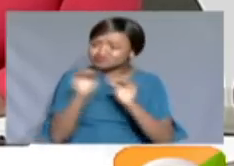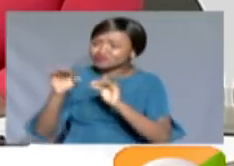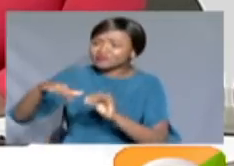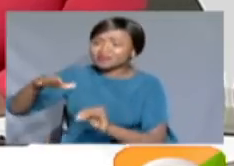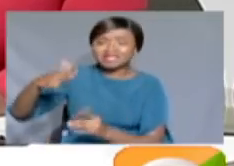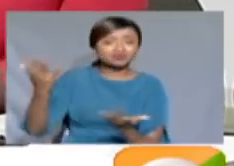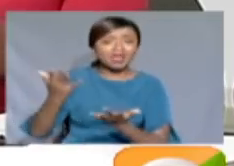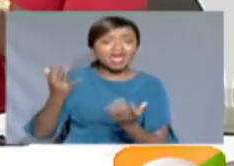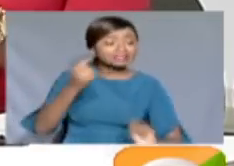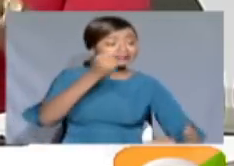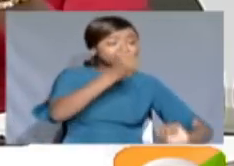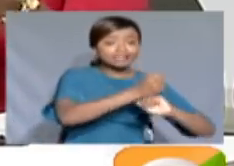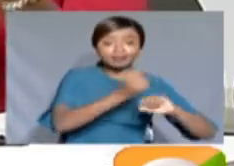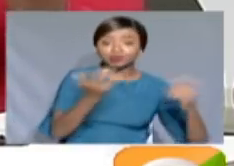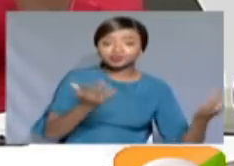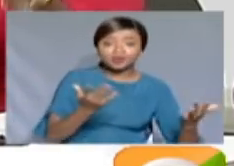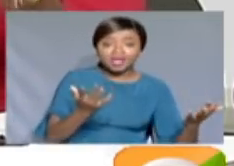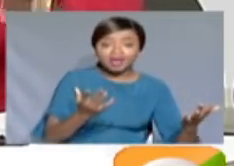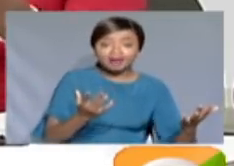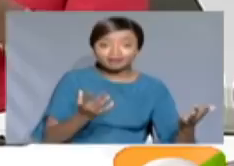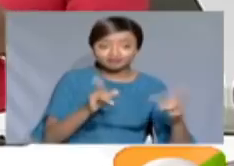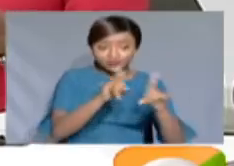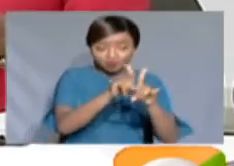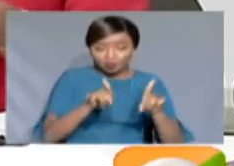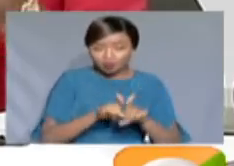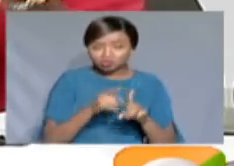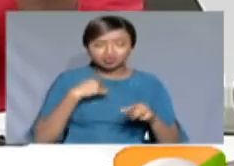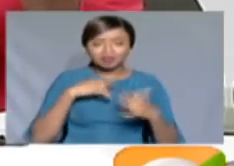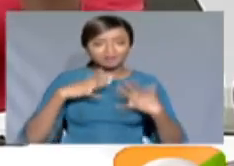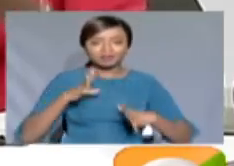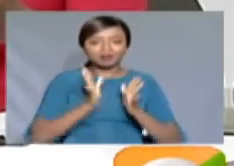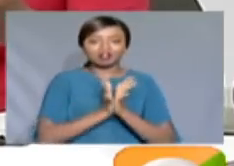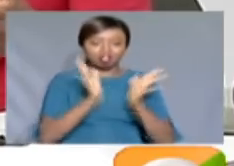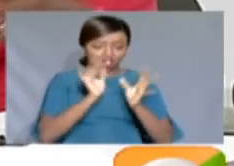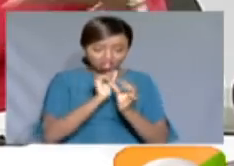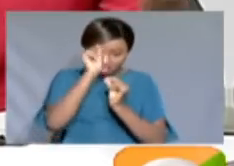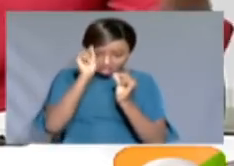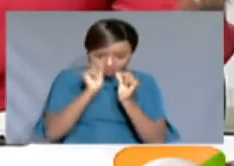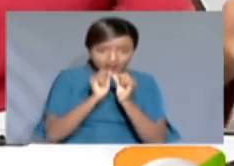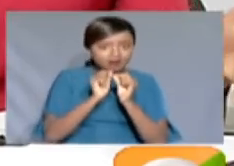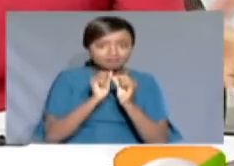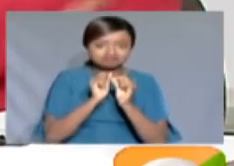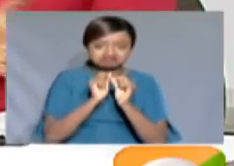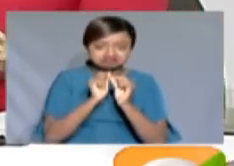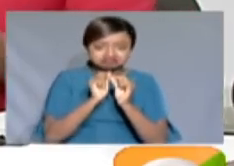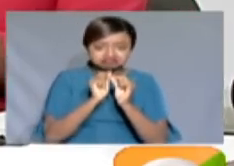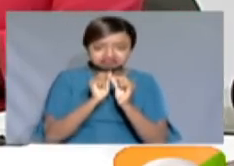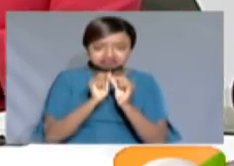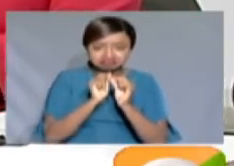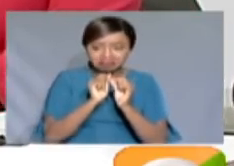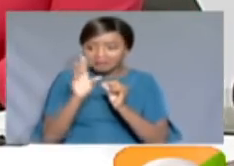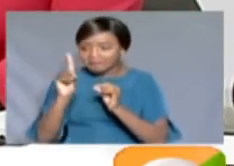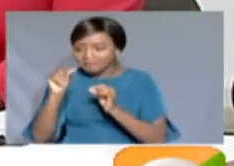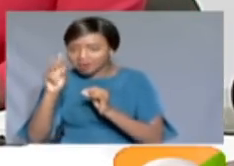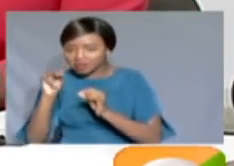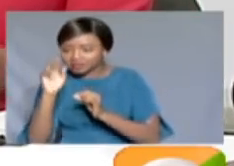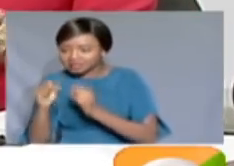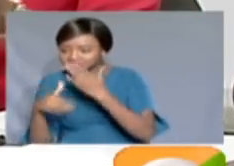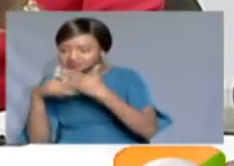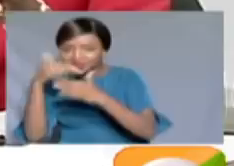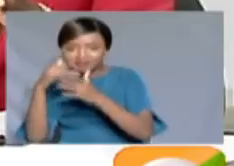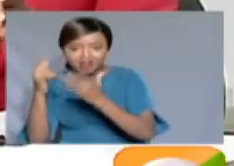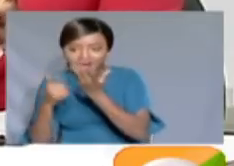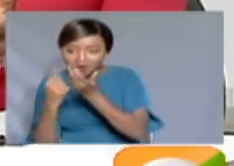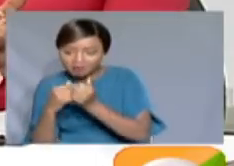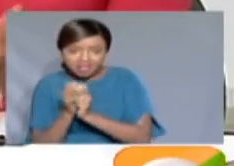support? But I've also just heard a lot of generalities, nothing specific. Out of those 31, how many dams have been built? How much